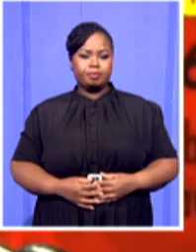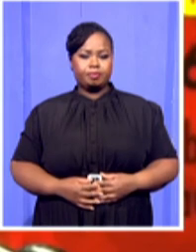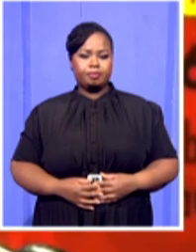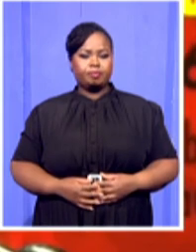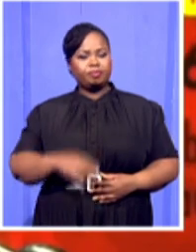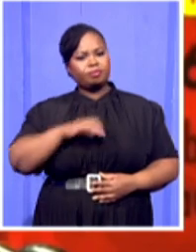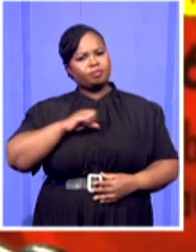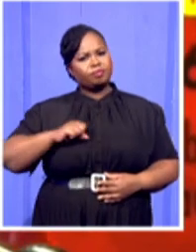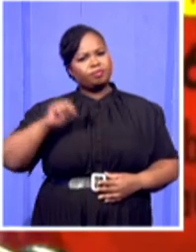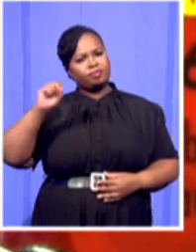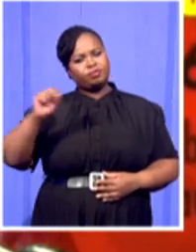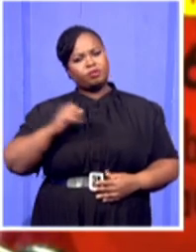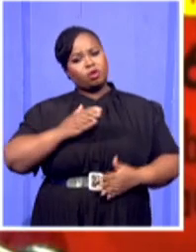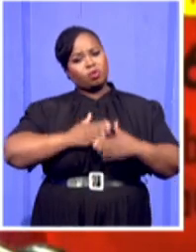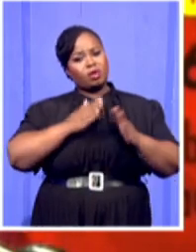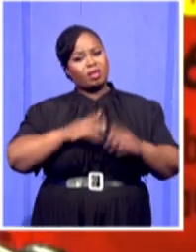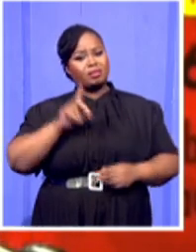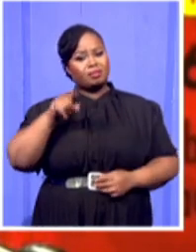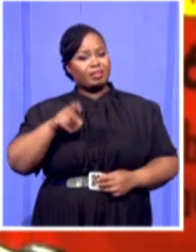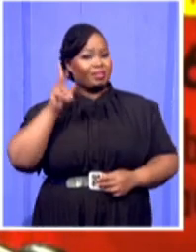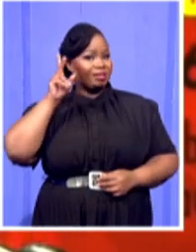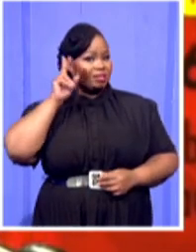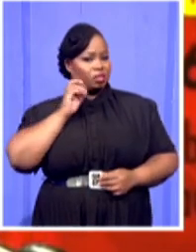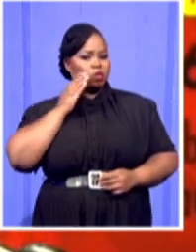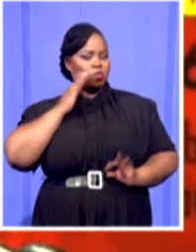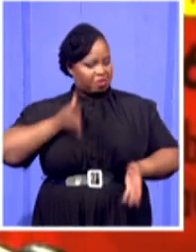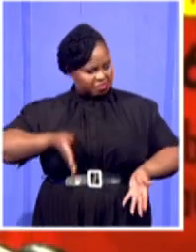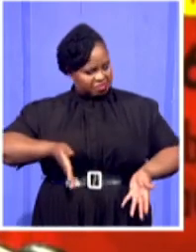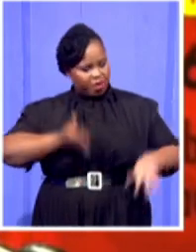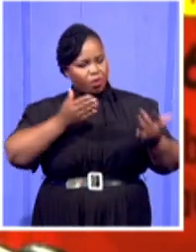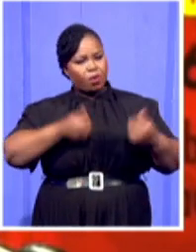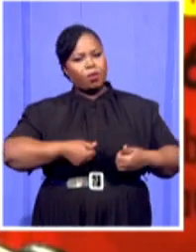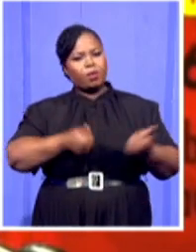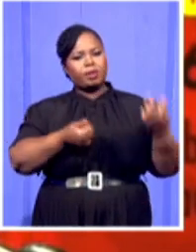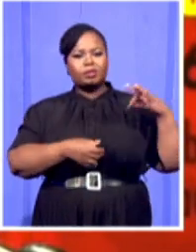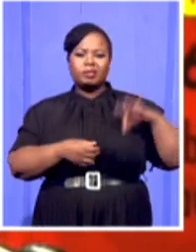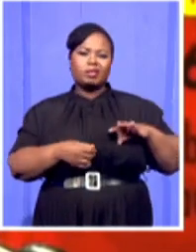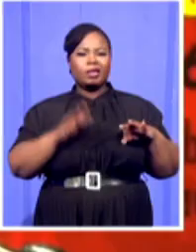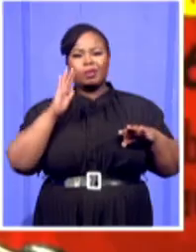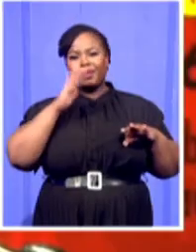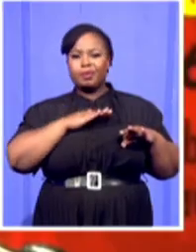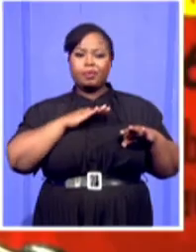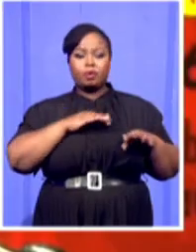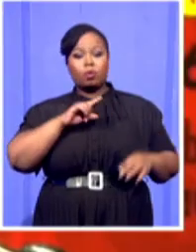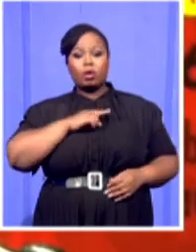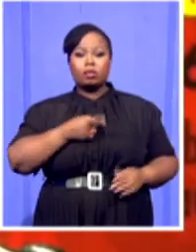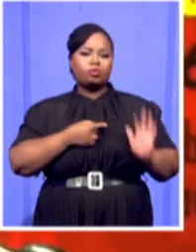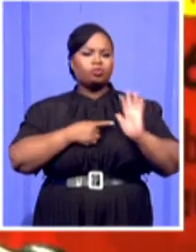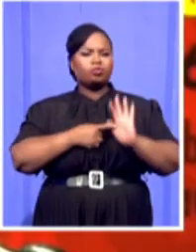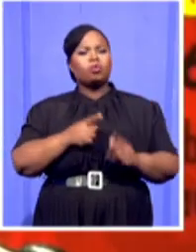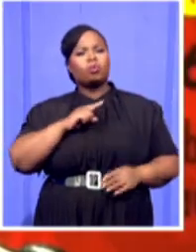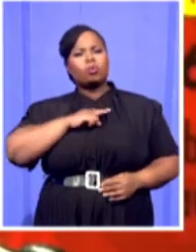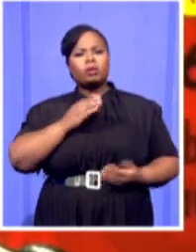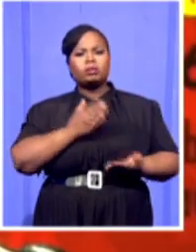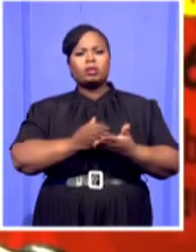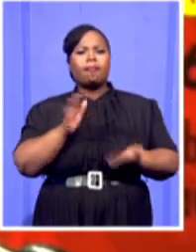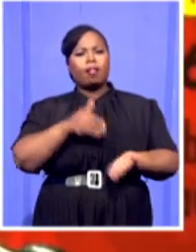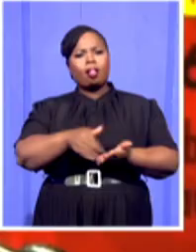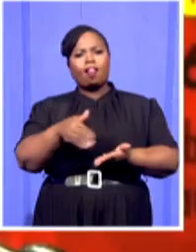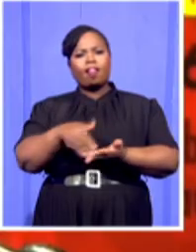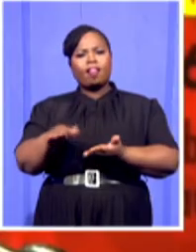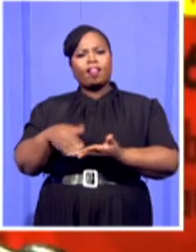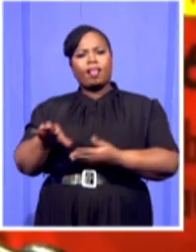Comrades, workers need to hear the party when workers are sent home without salaries at SA Express, when workers are retrenched at